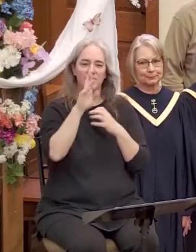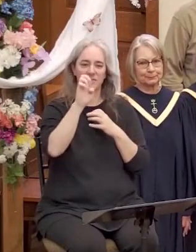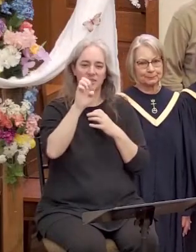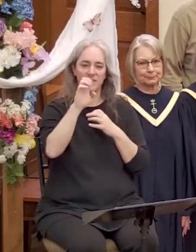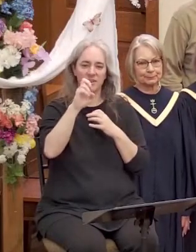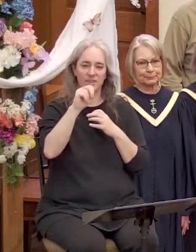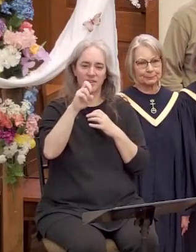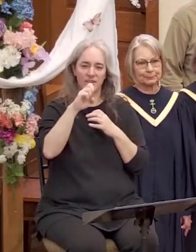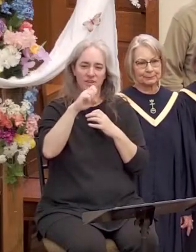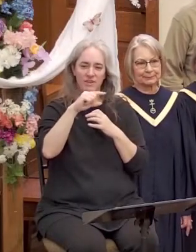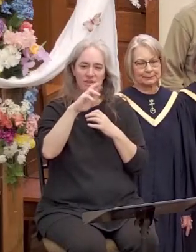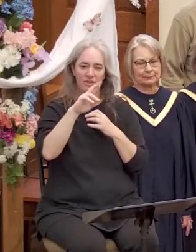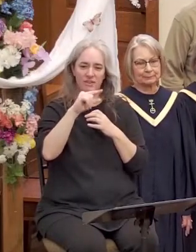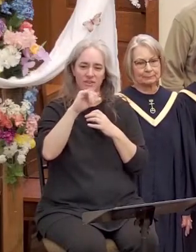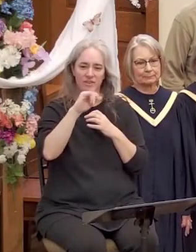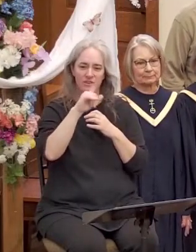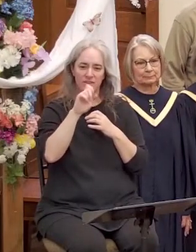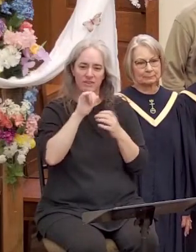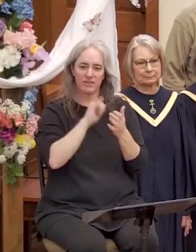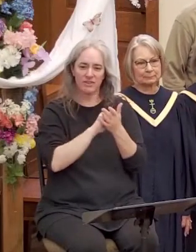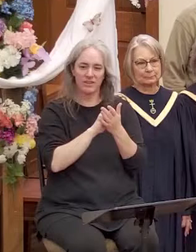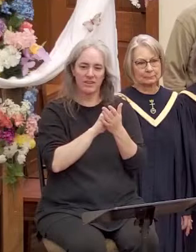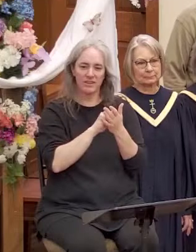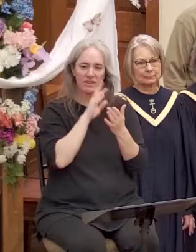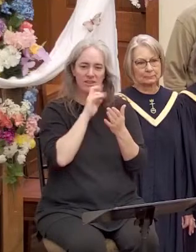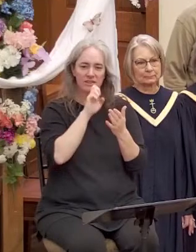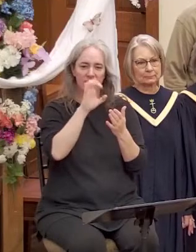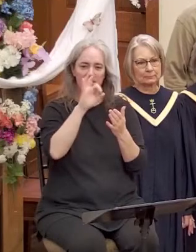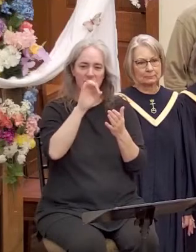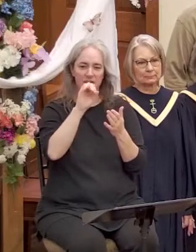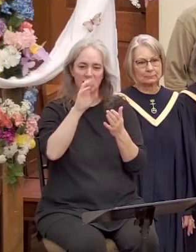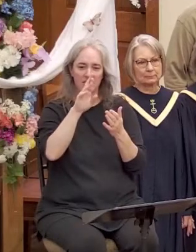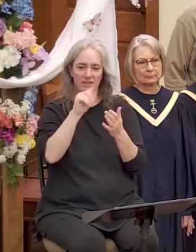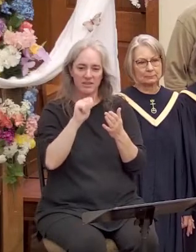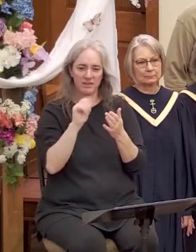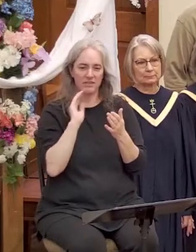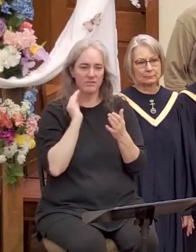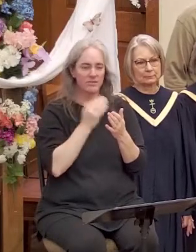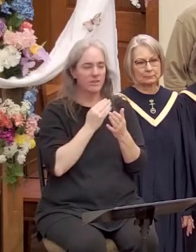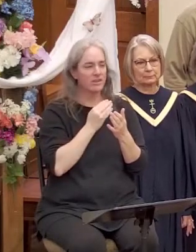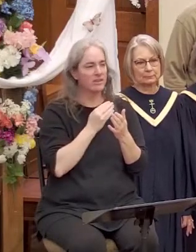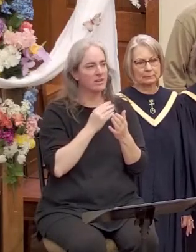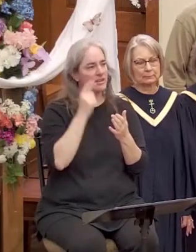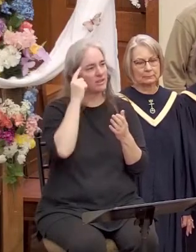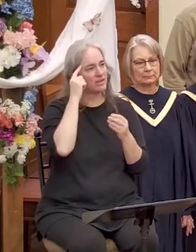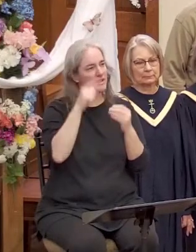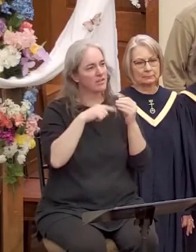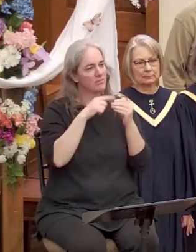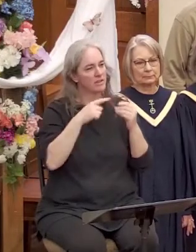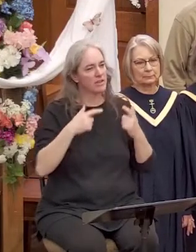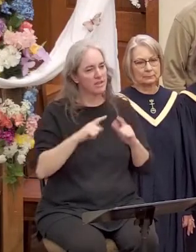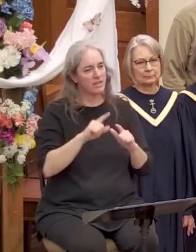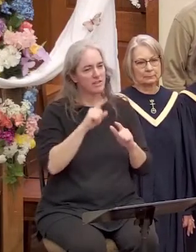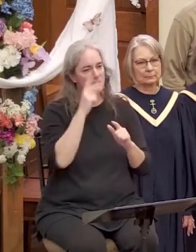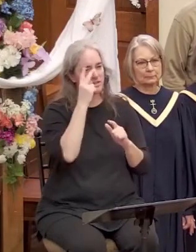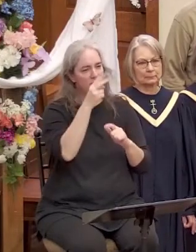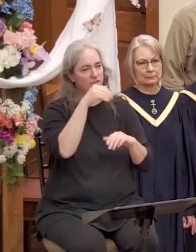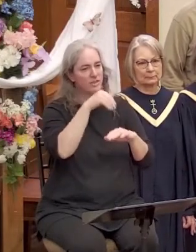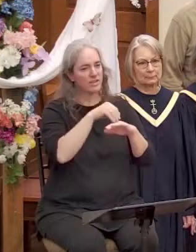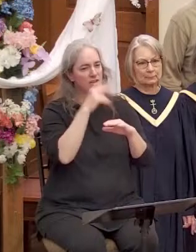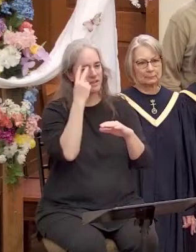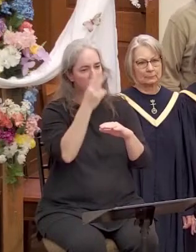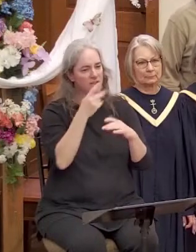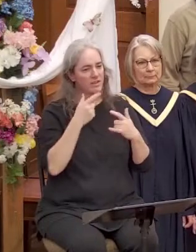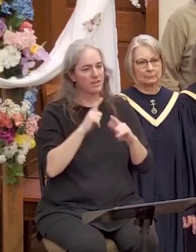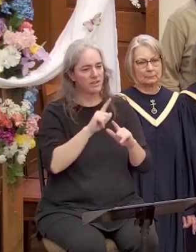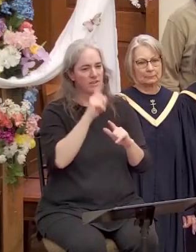are we going? So there's going to be an effort that we're going to prioritize this year to think about, let's go back and look at our vision, let's look at our